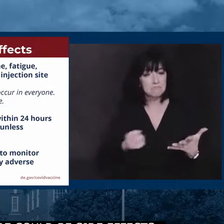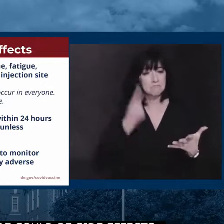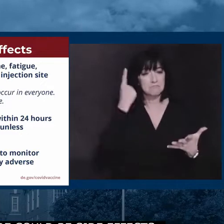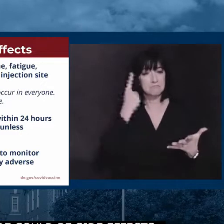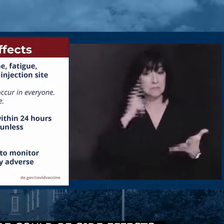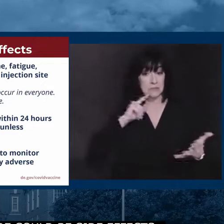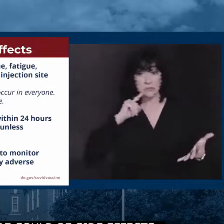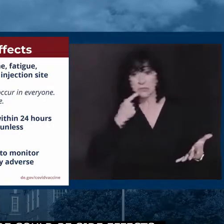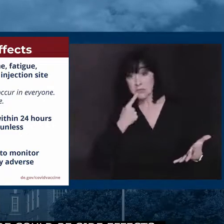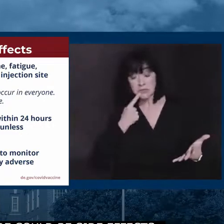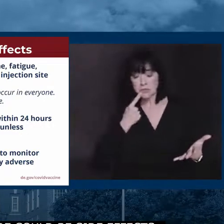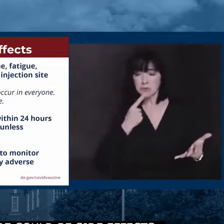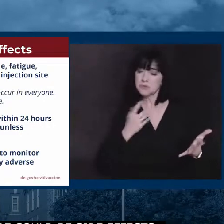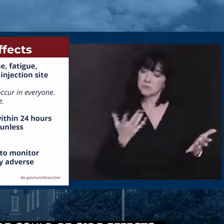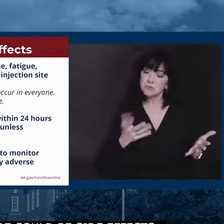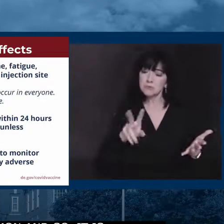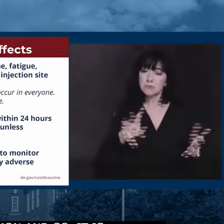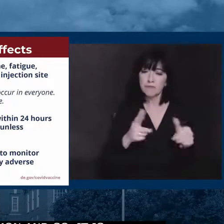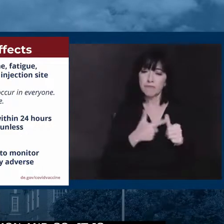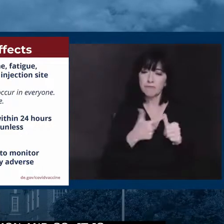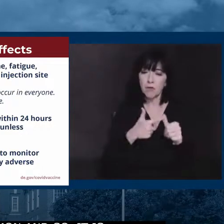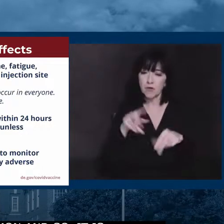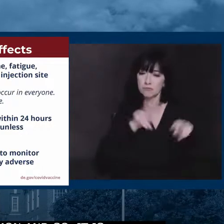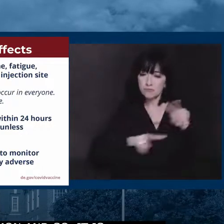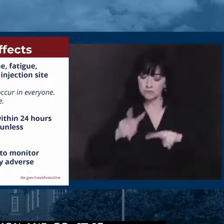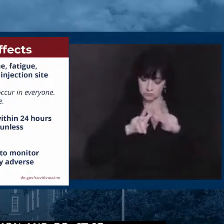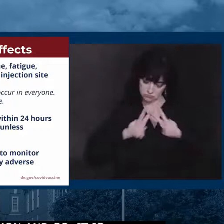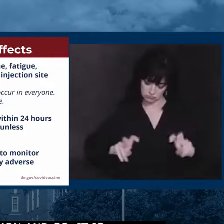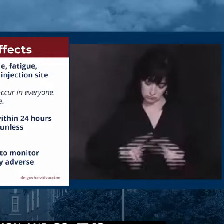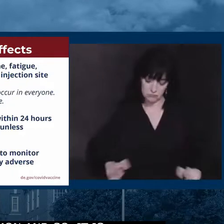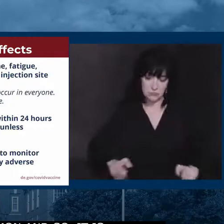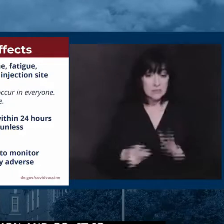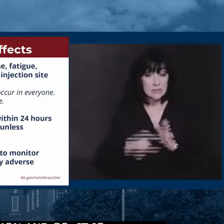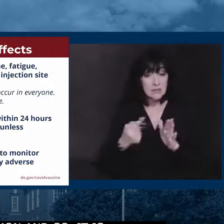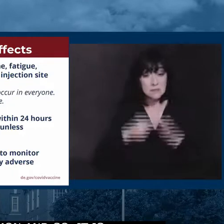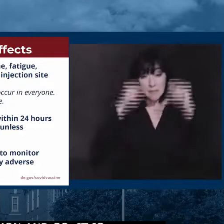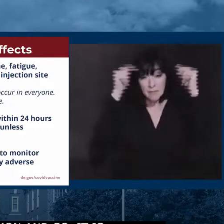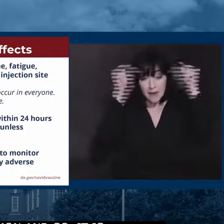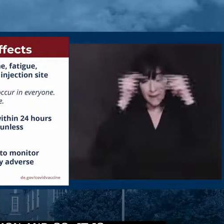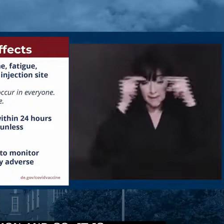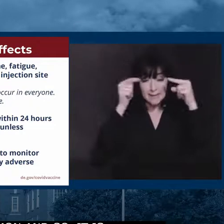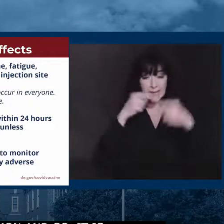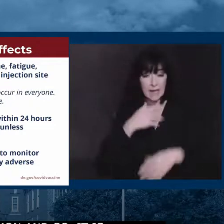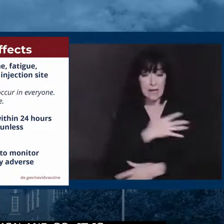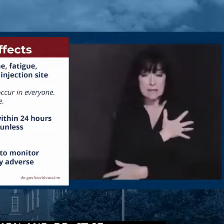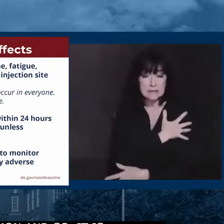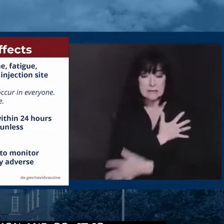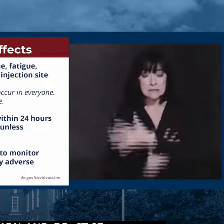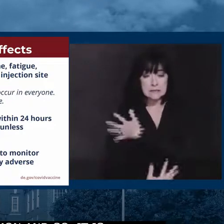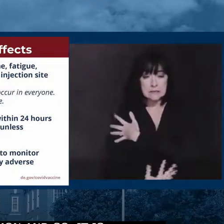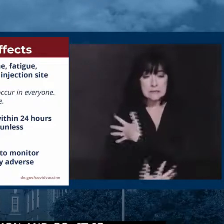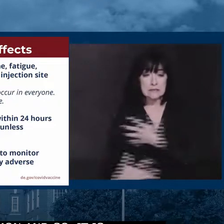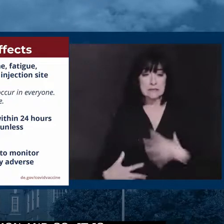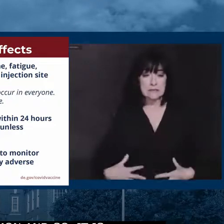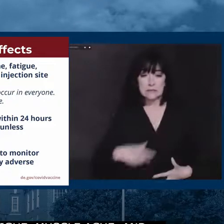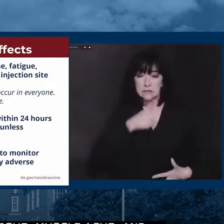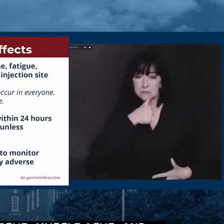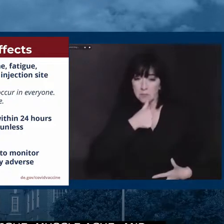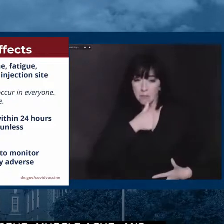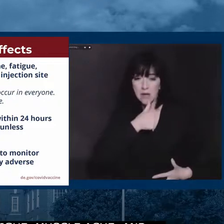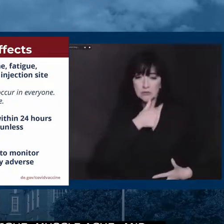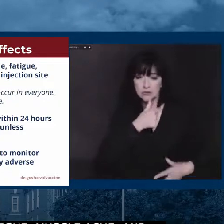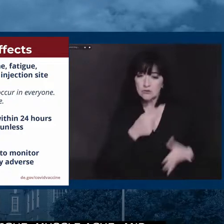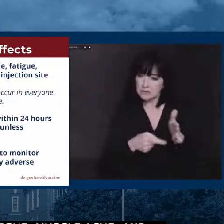that headache, fatigue, muscle ache, even fever, chills, and injection site soreness, sore